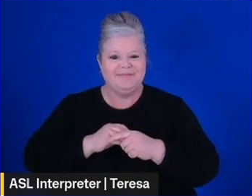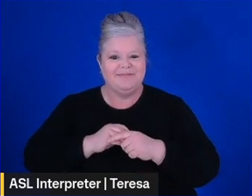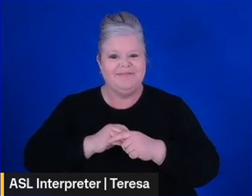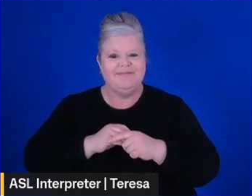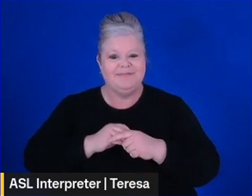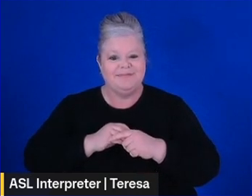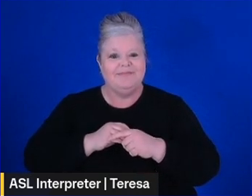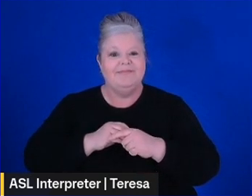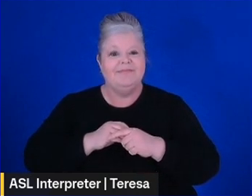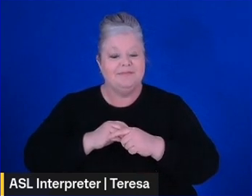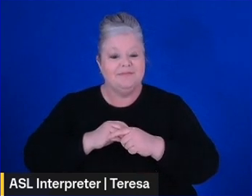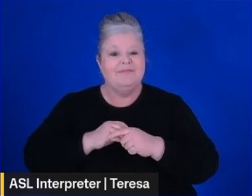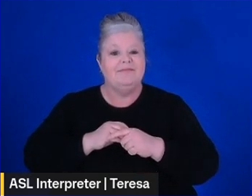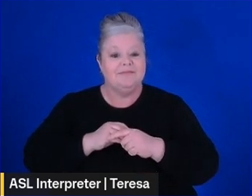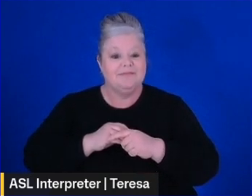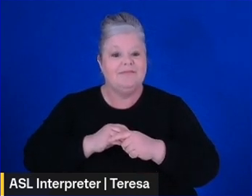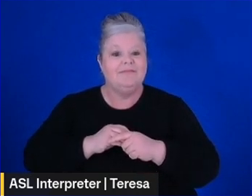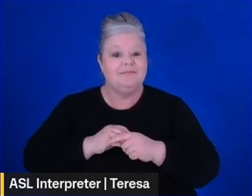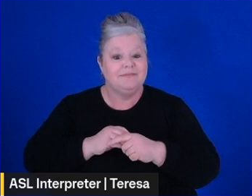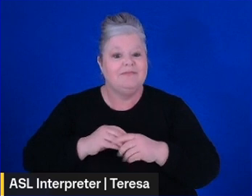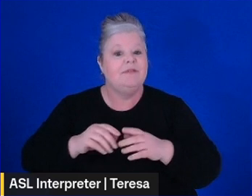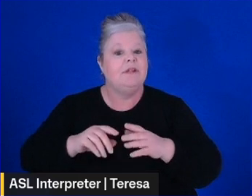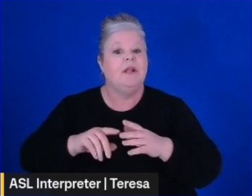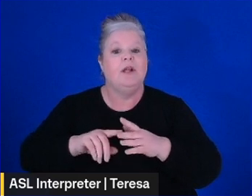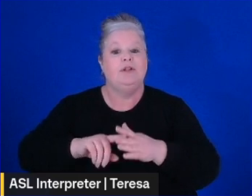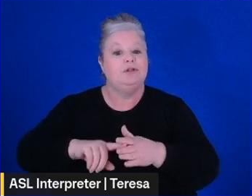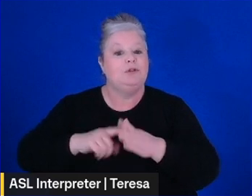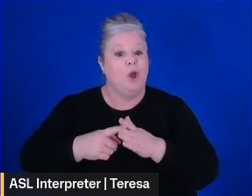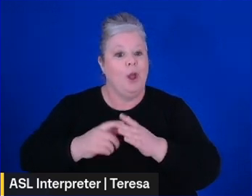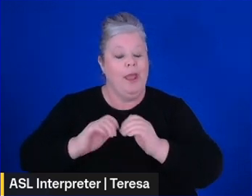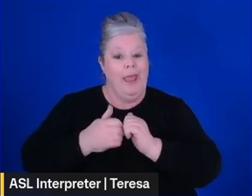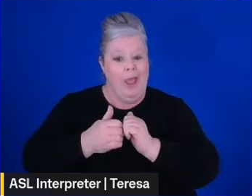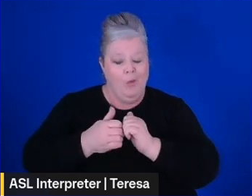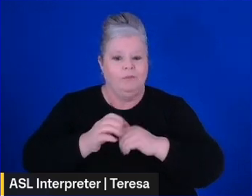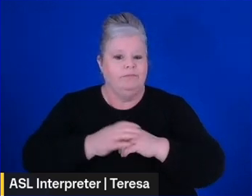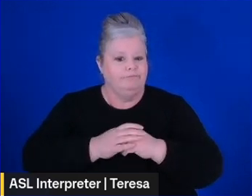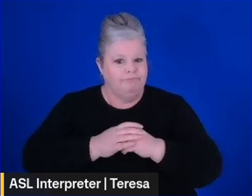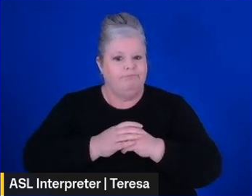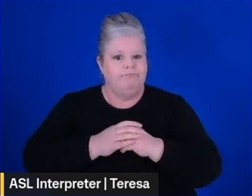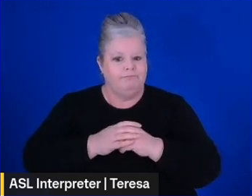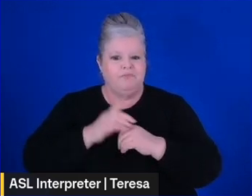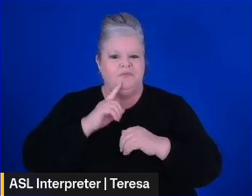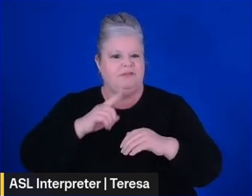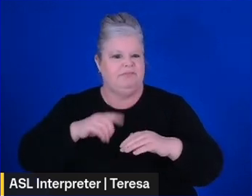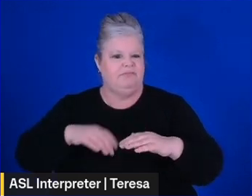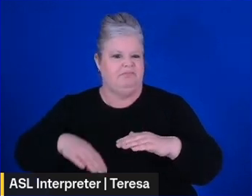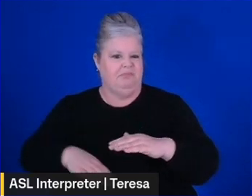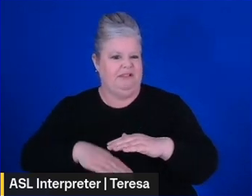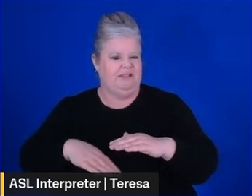So we'll start by speaking at the basis of